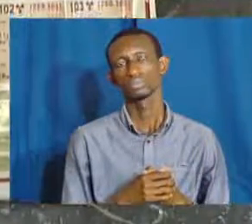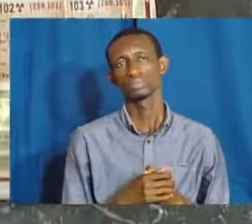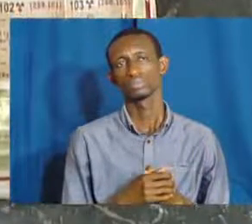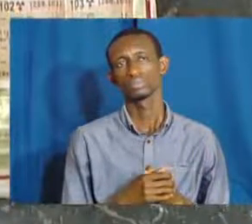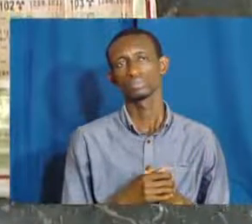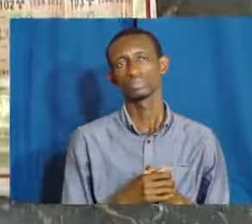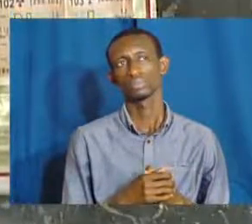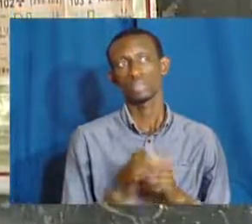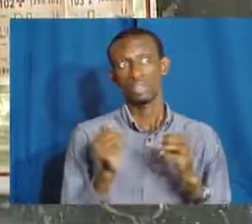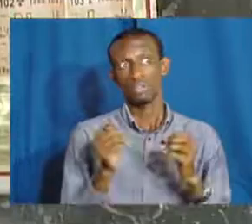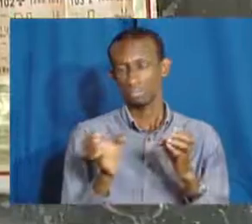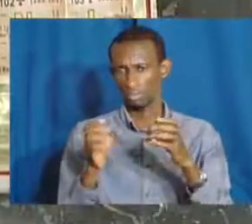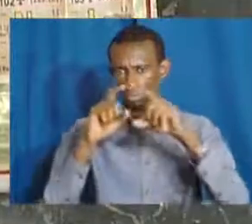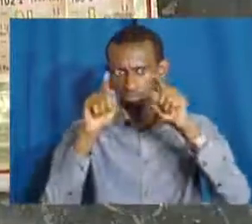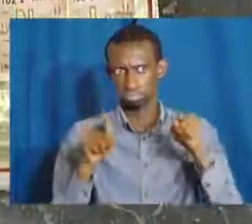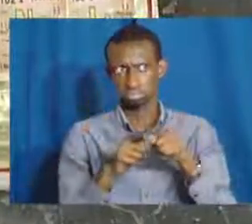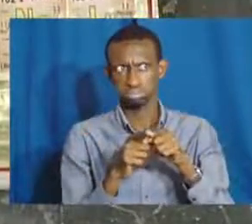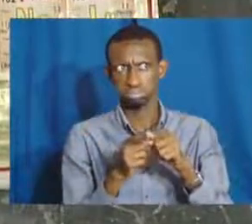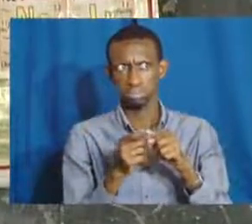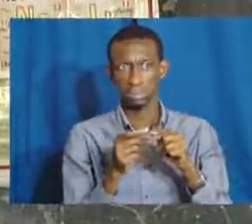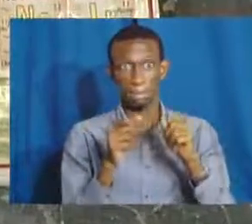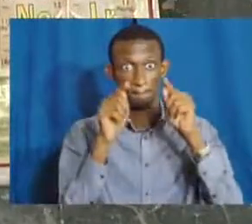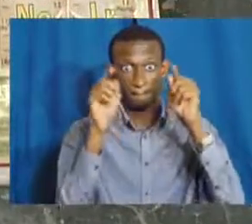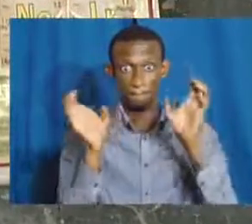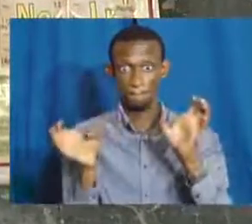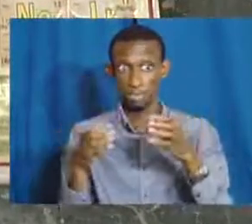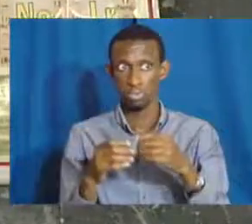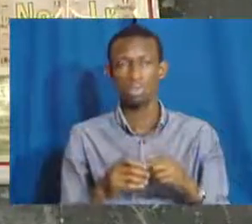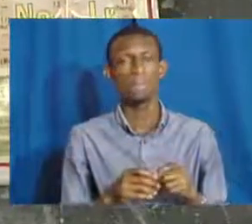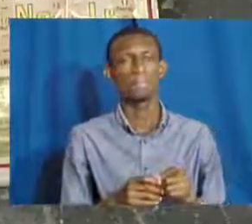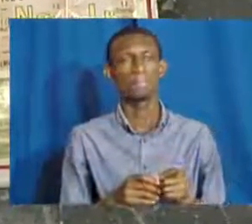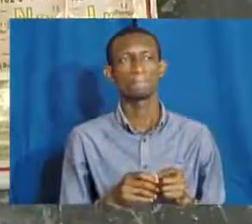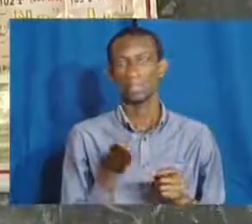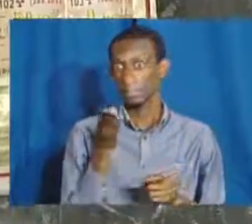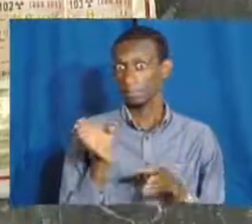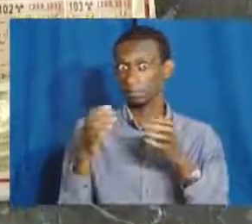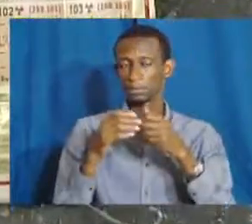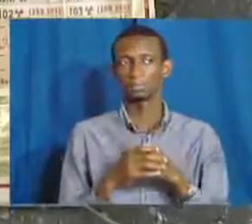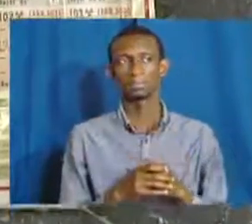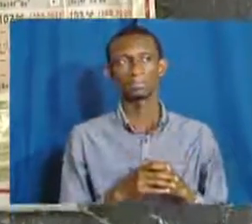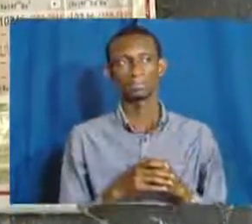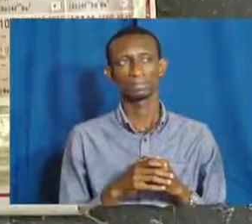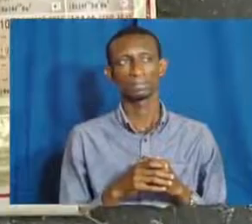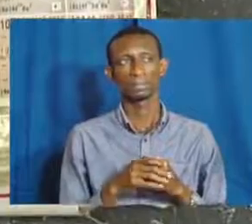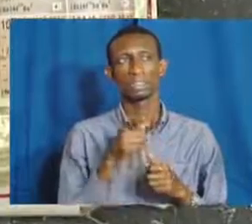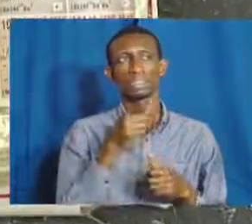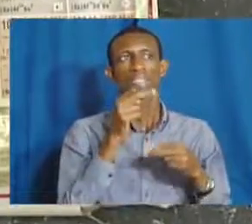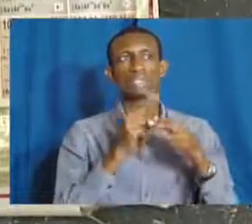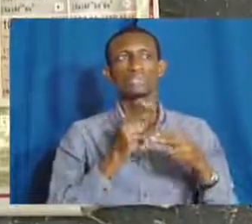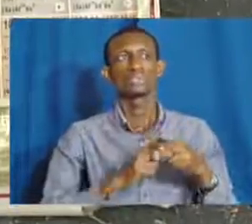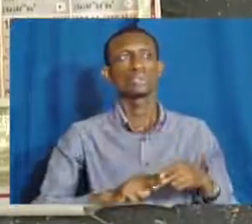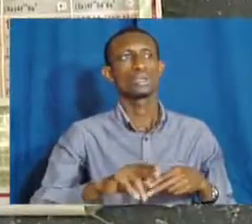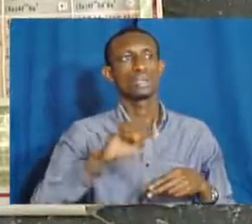There is this block here. When you look at this one, this block is called the S